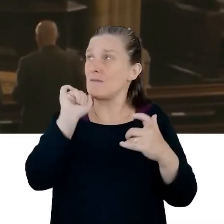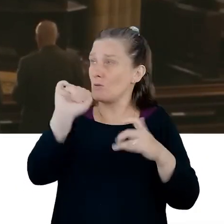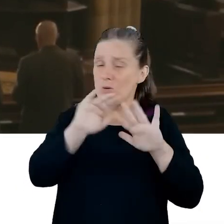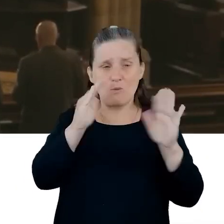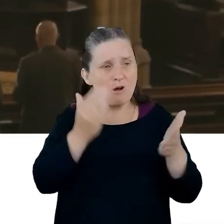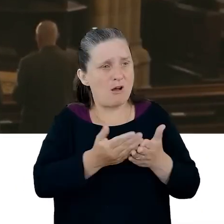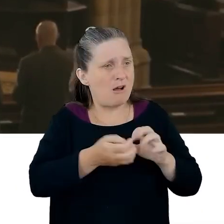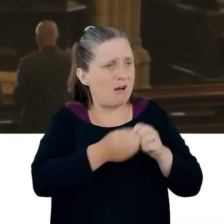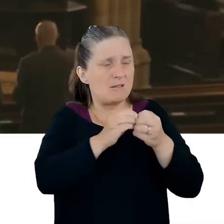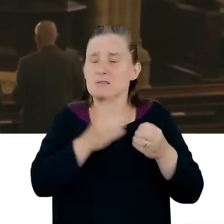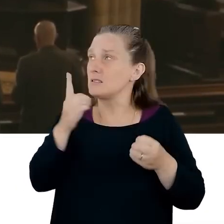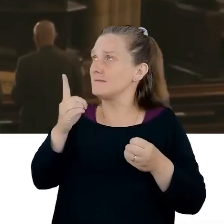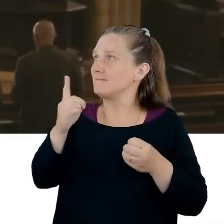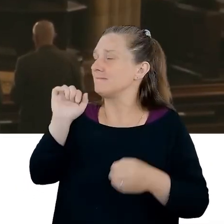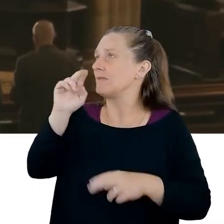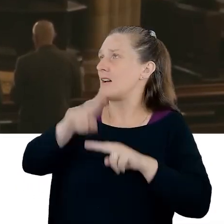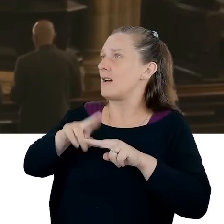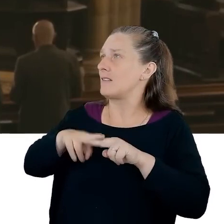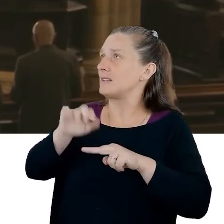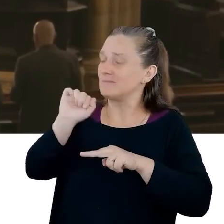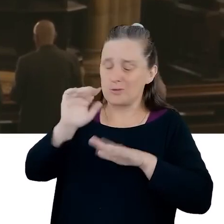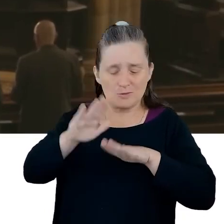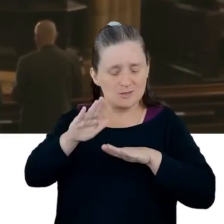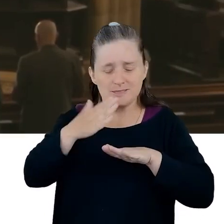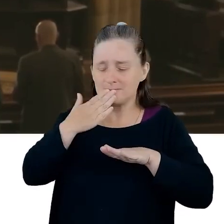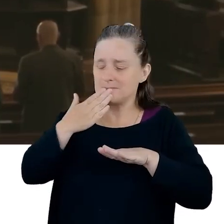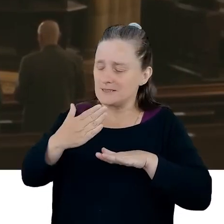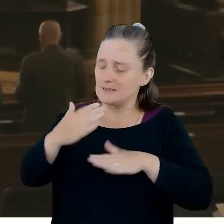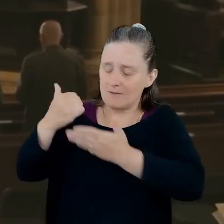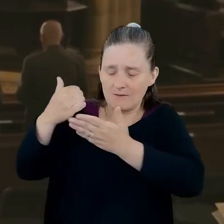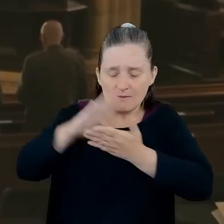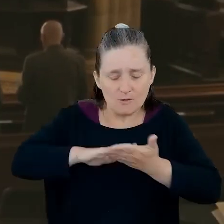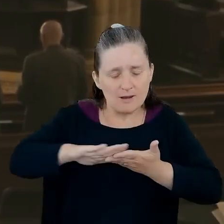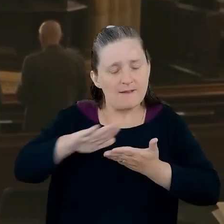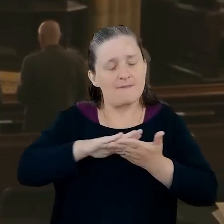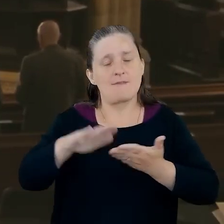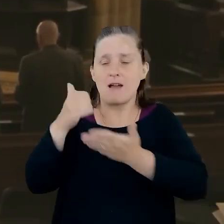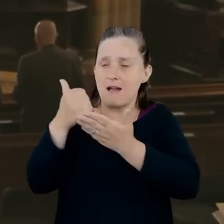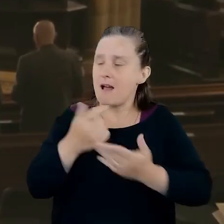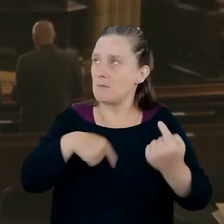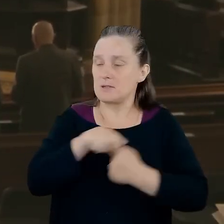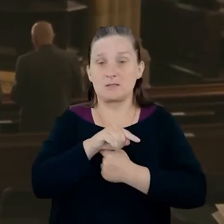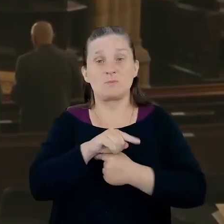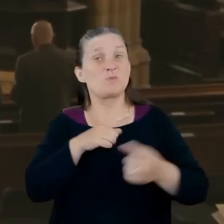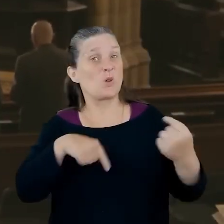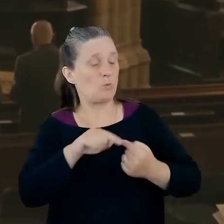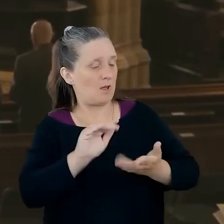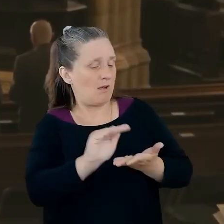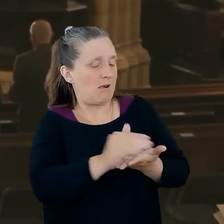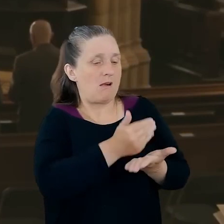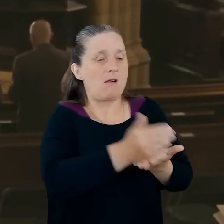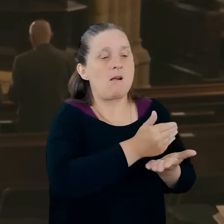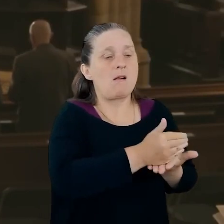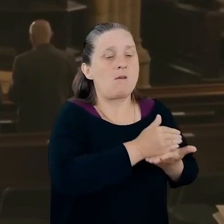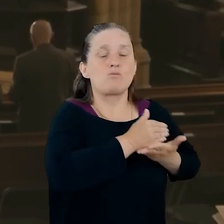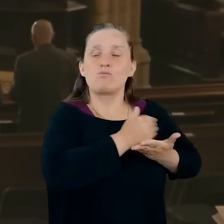Father, in your mercy, forgive us and help us. We store up goods for